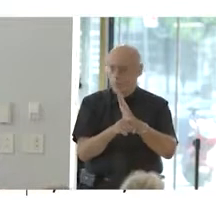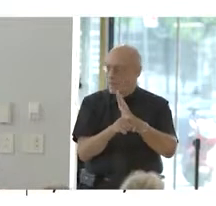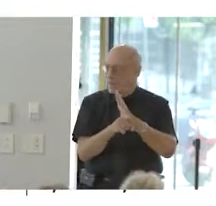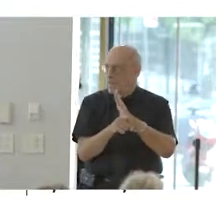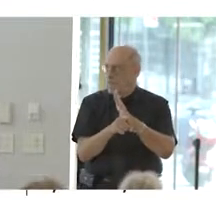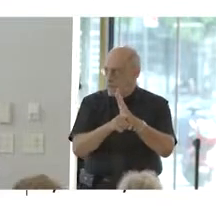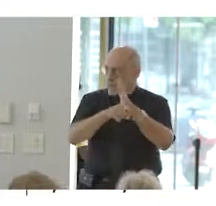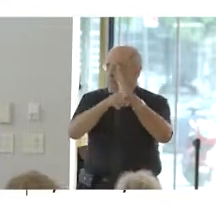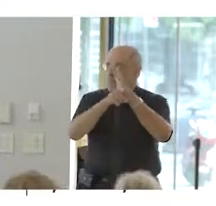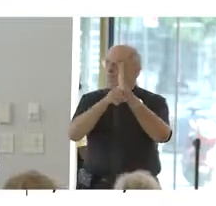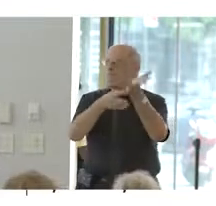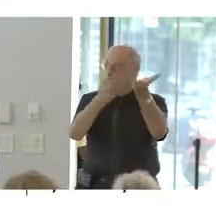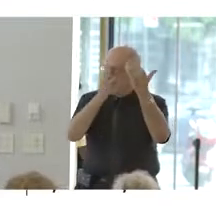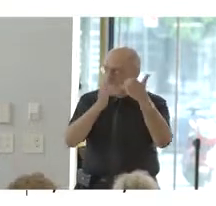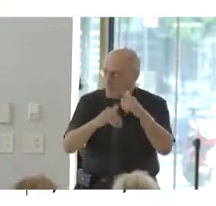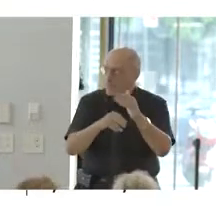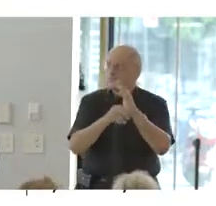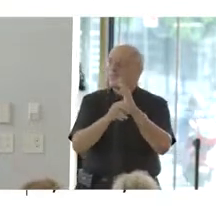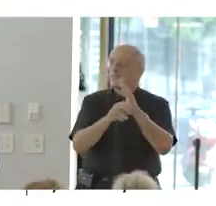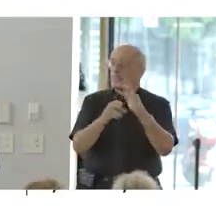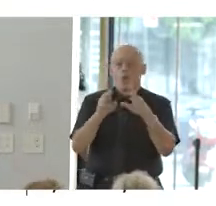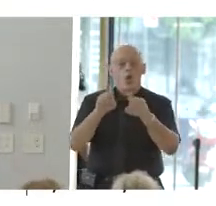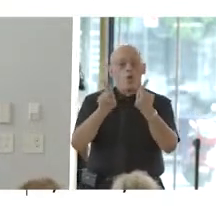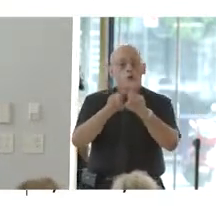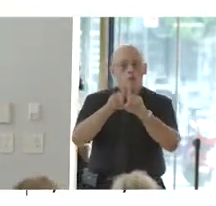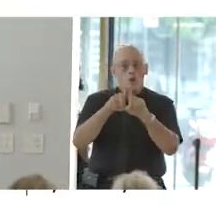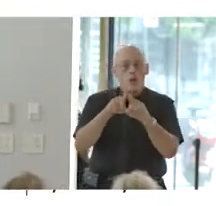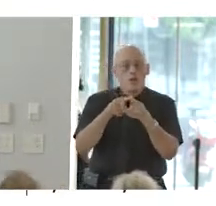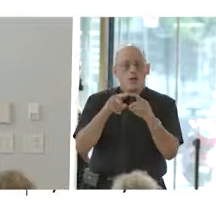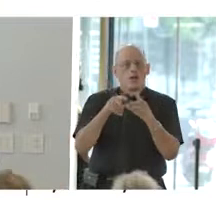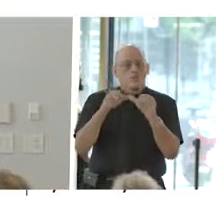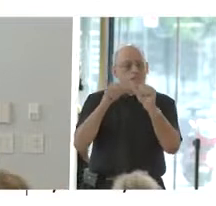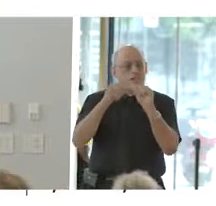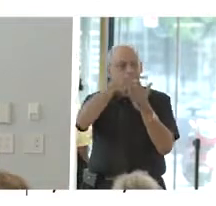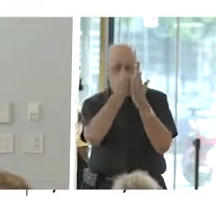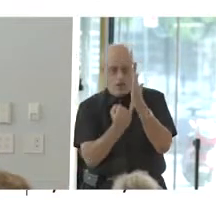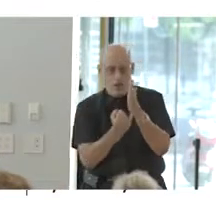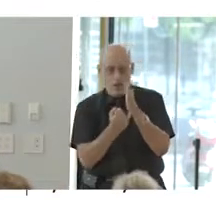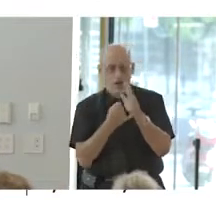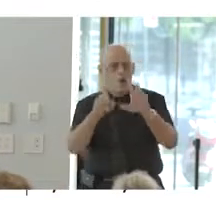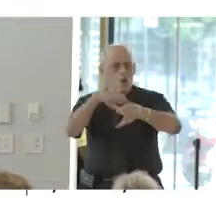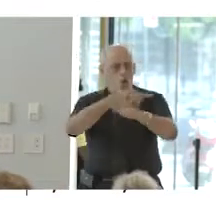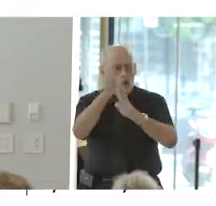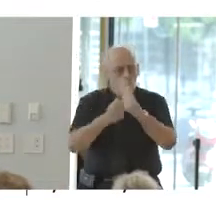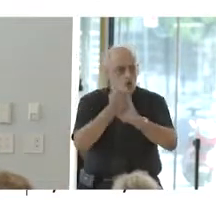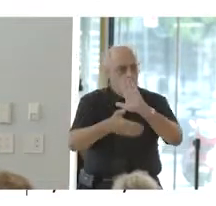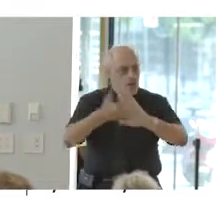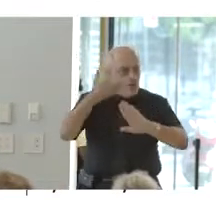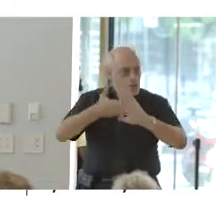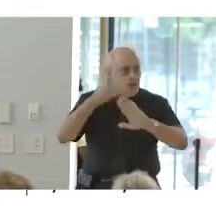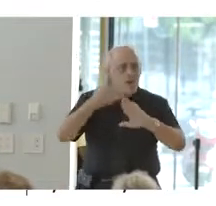we're going to do. There's also, we want to have sustainable design and long-term operating